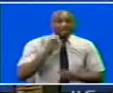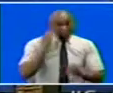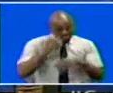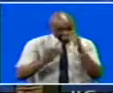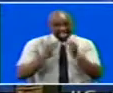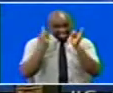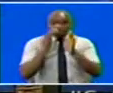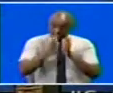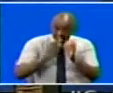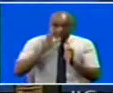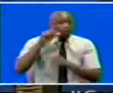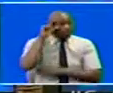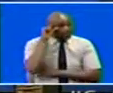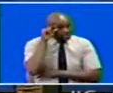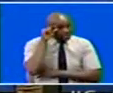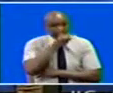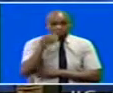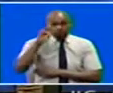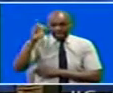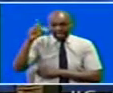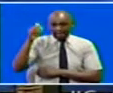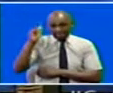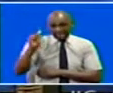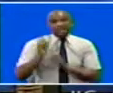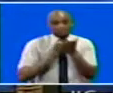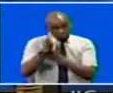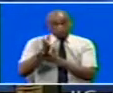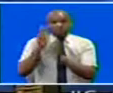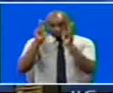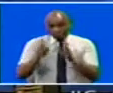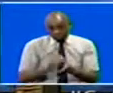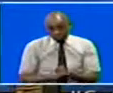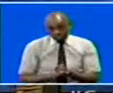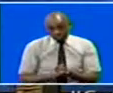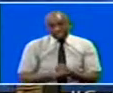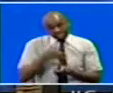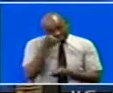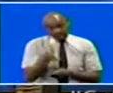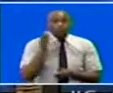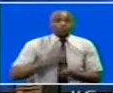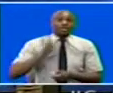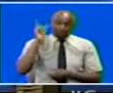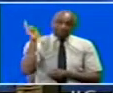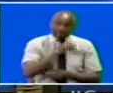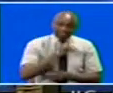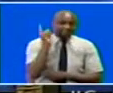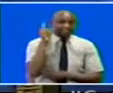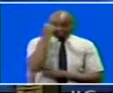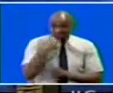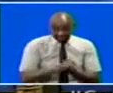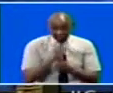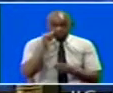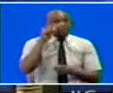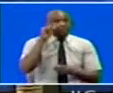railway from Mombasa to Malaba through Kisumu, and that we would complete the first phase